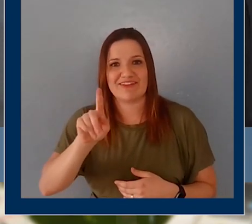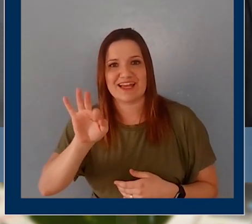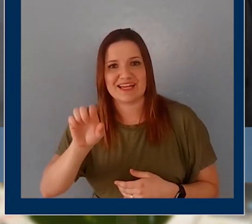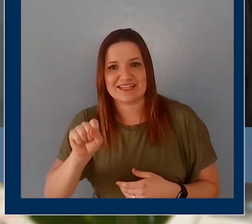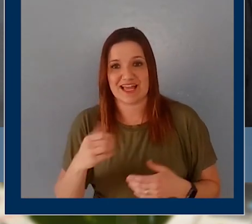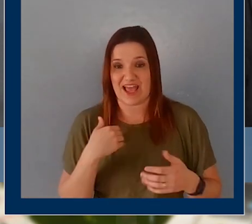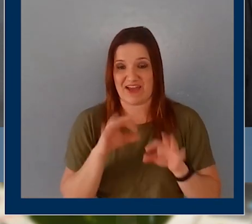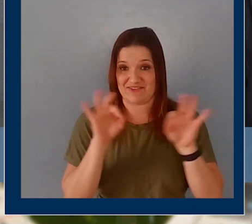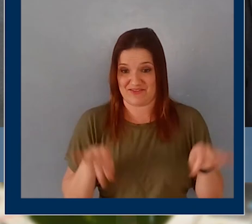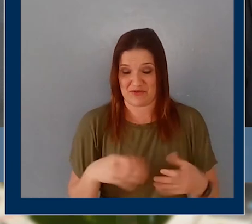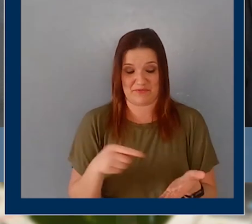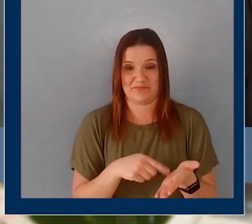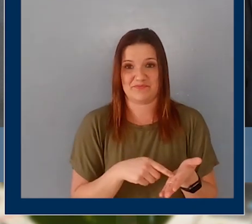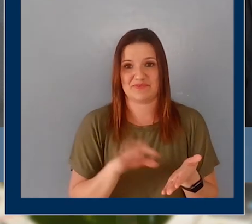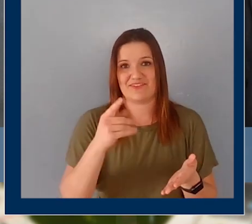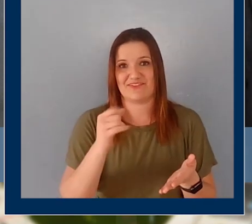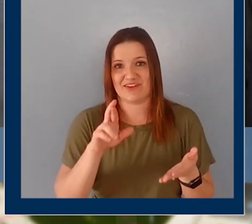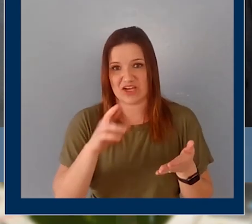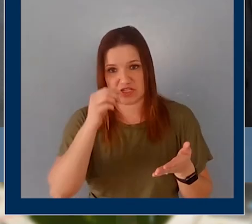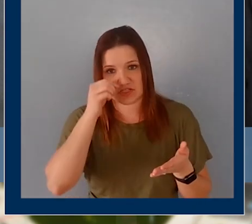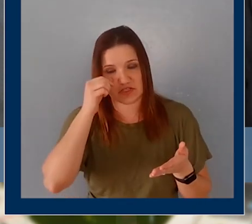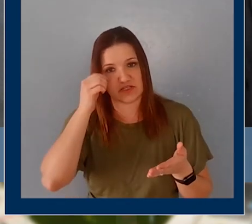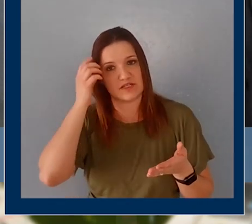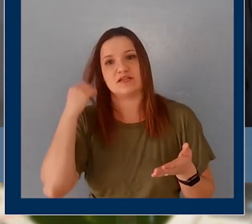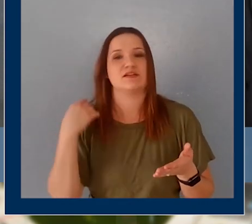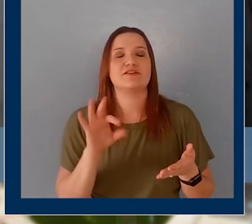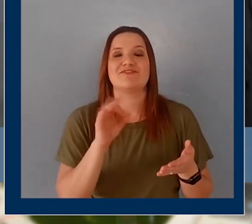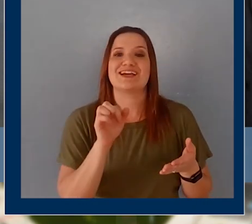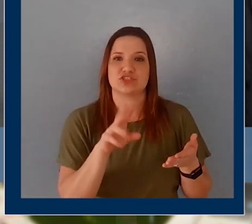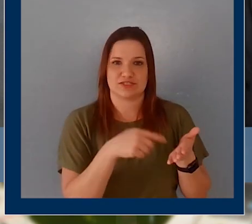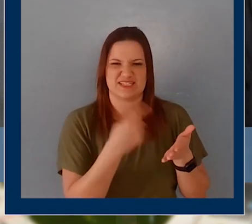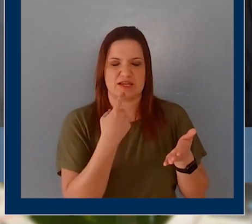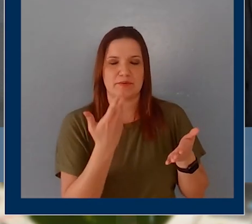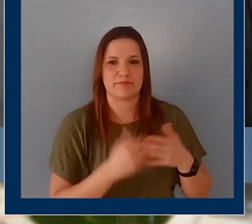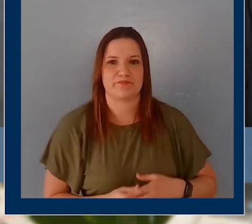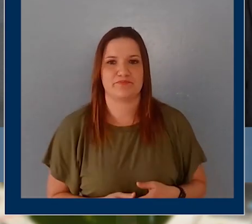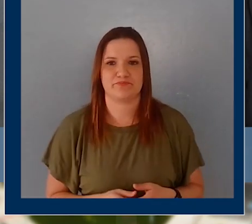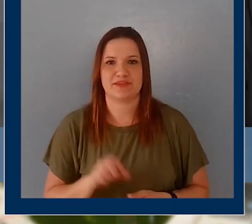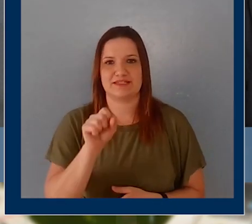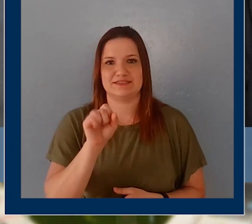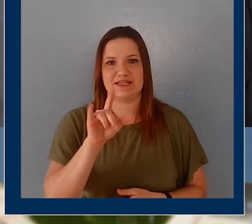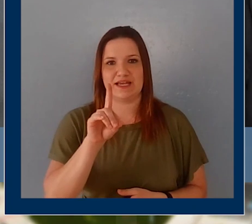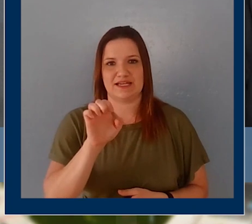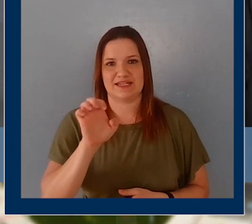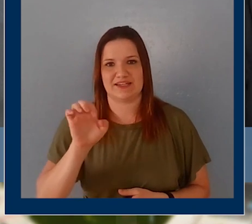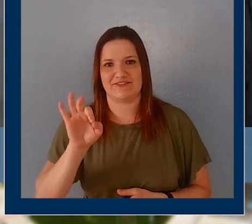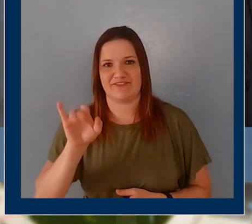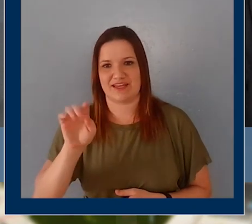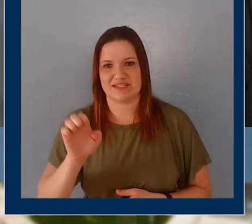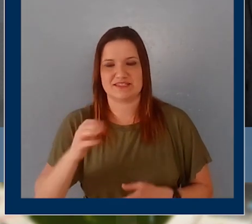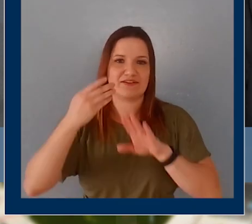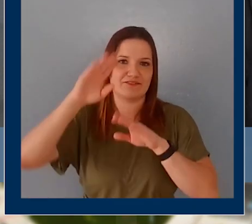so the side effects generally are fever, fatigue, headache, chills, muscle pain,